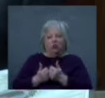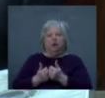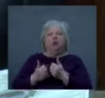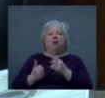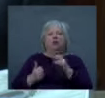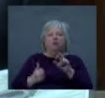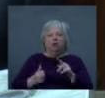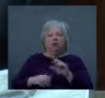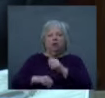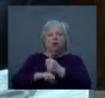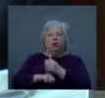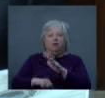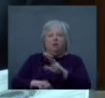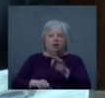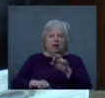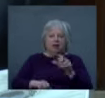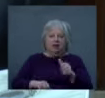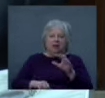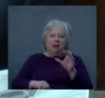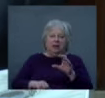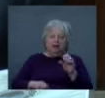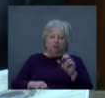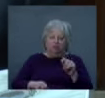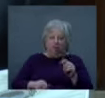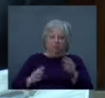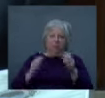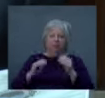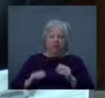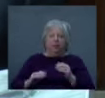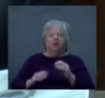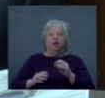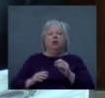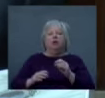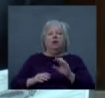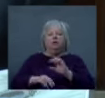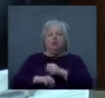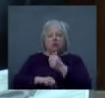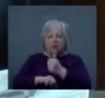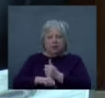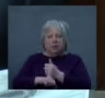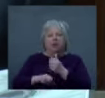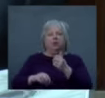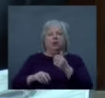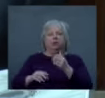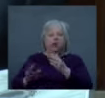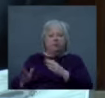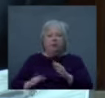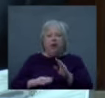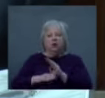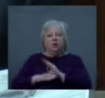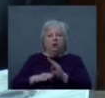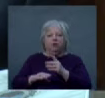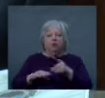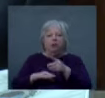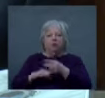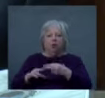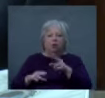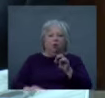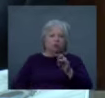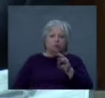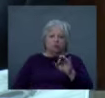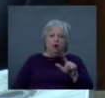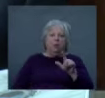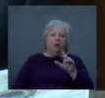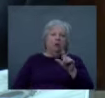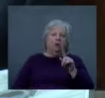PDO, located at 5910 C Street. An ordinance to approve a plan zoning development, establish a plan commercial district titled Rebel Kettle, revised